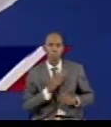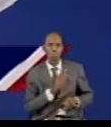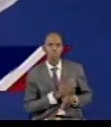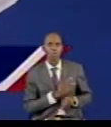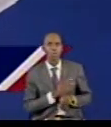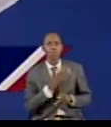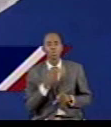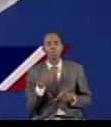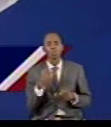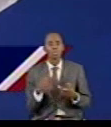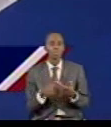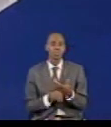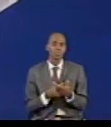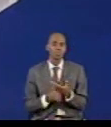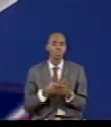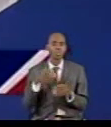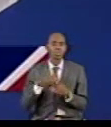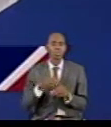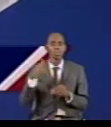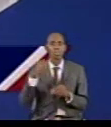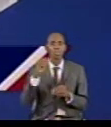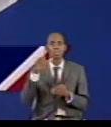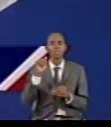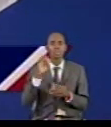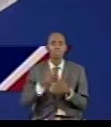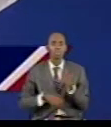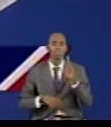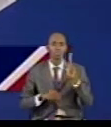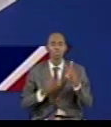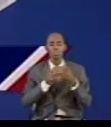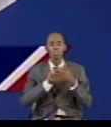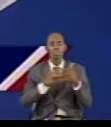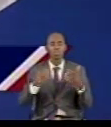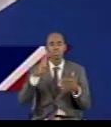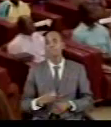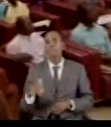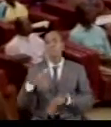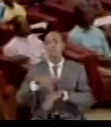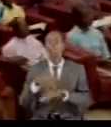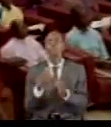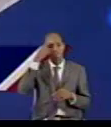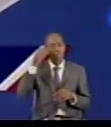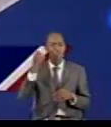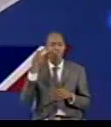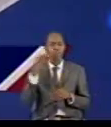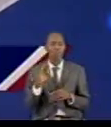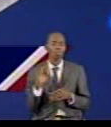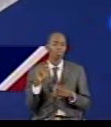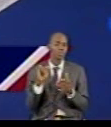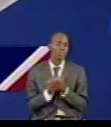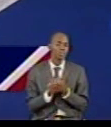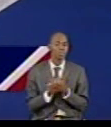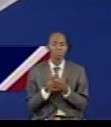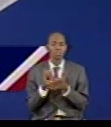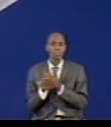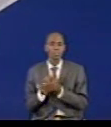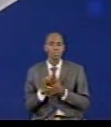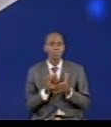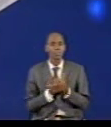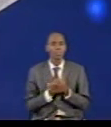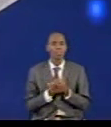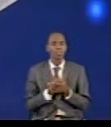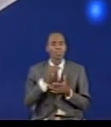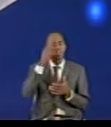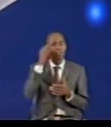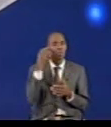of the gospel. Galatians chapter 2, reading from verse 4. And that because of false